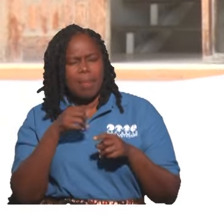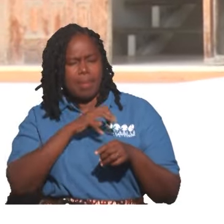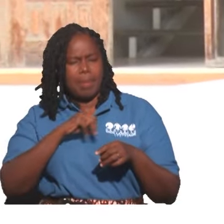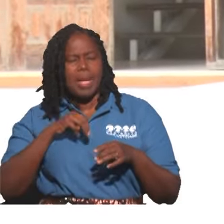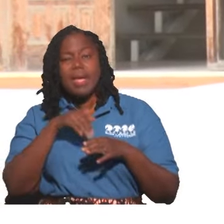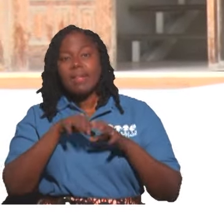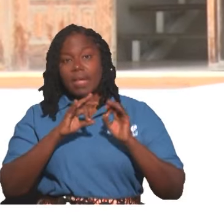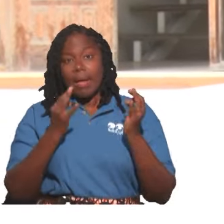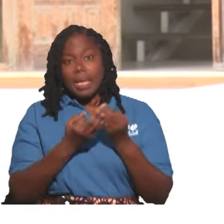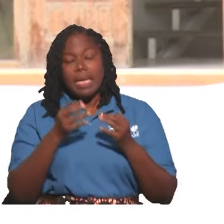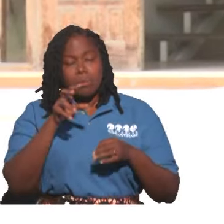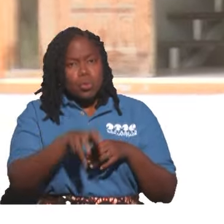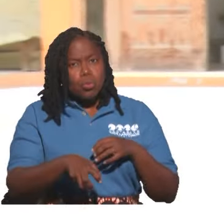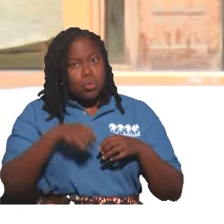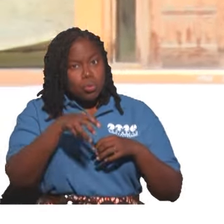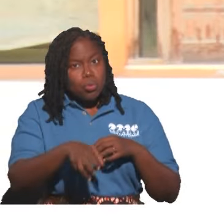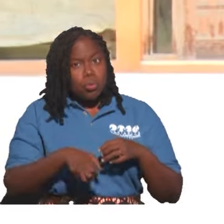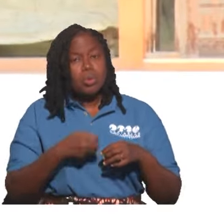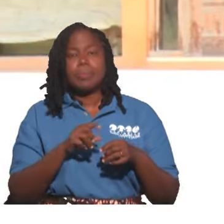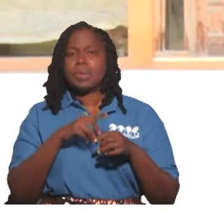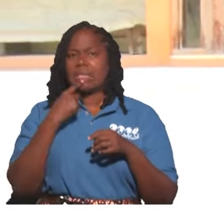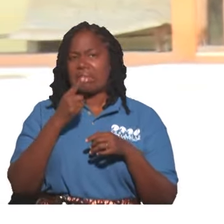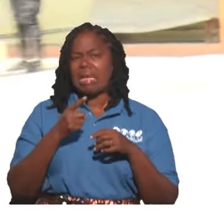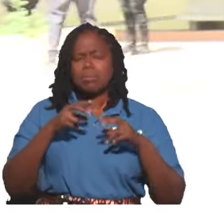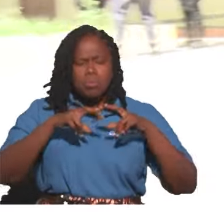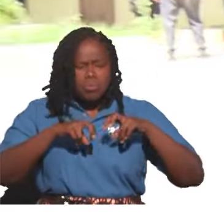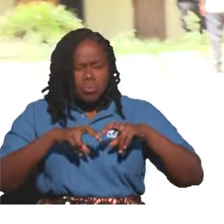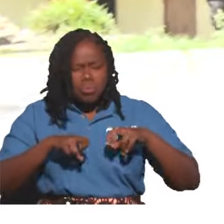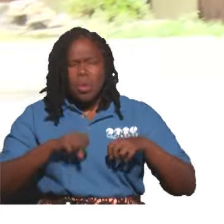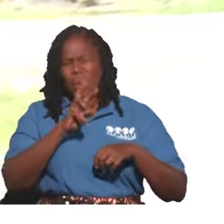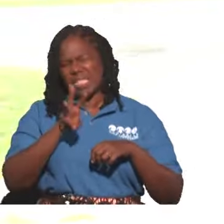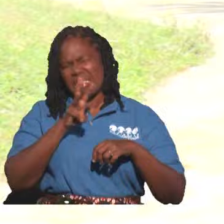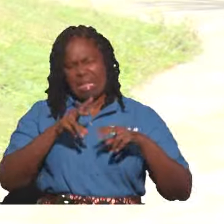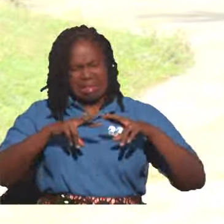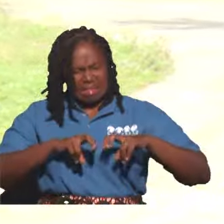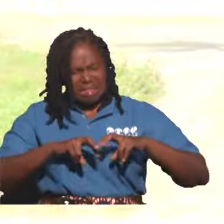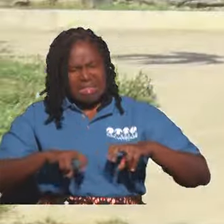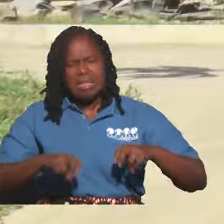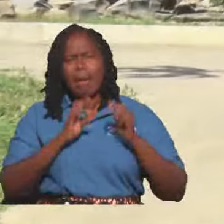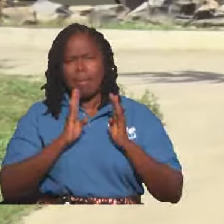of a post-mortem conducted on the remains on Wednesday have not been publicly released, but